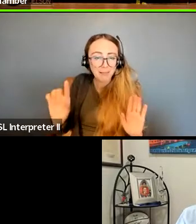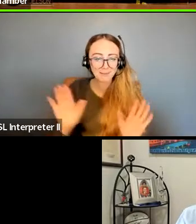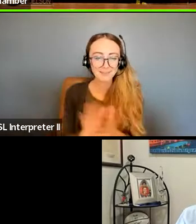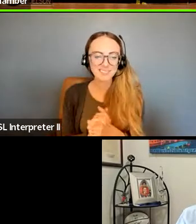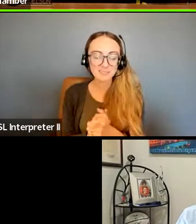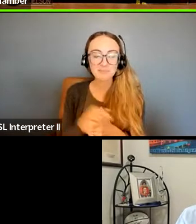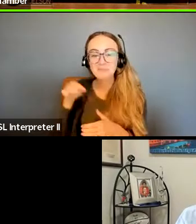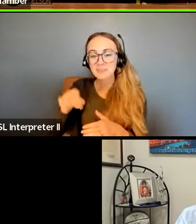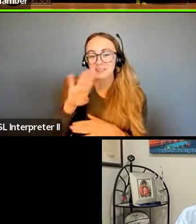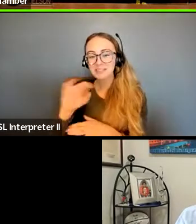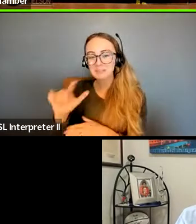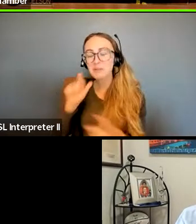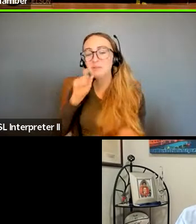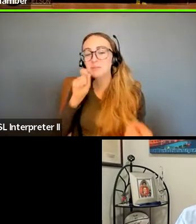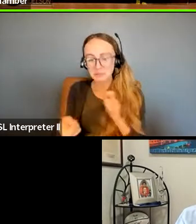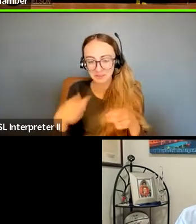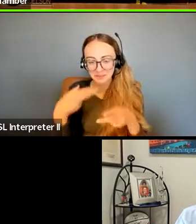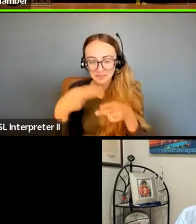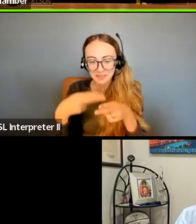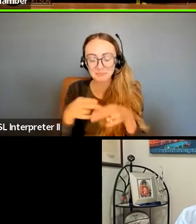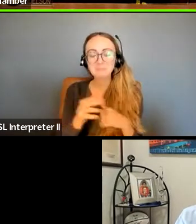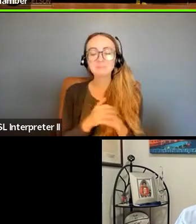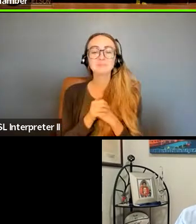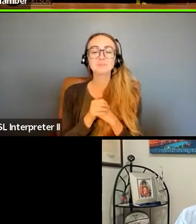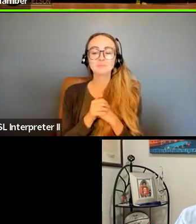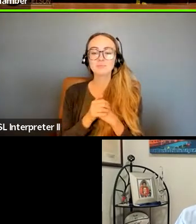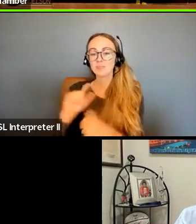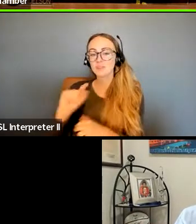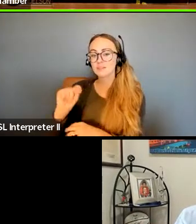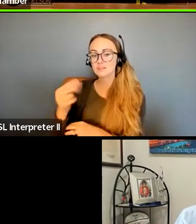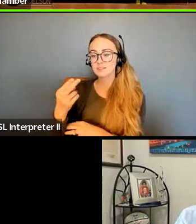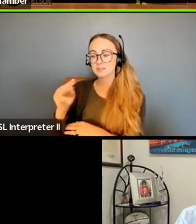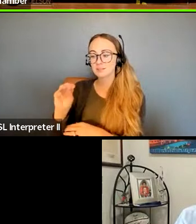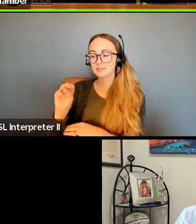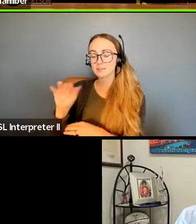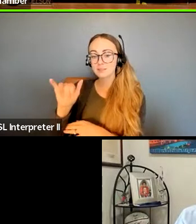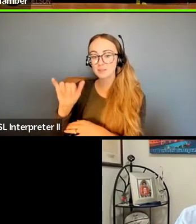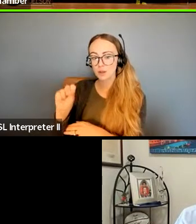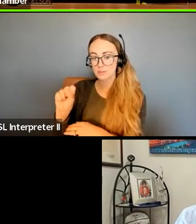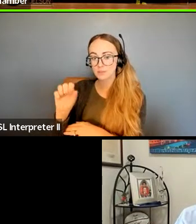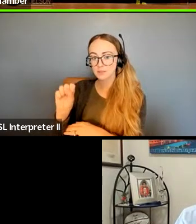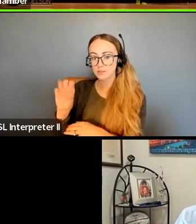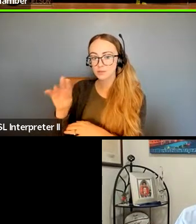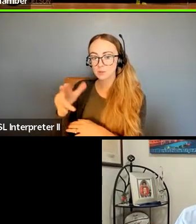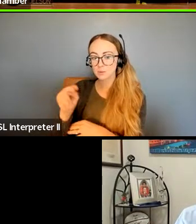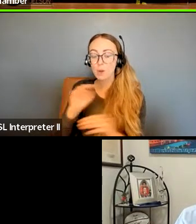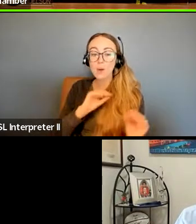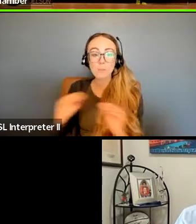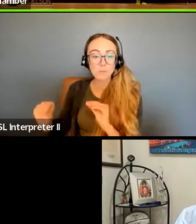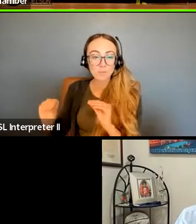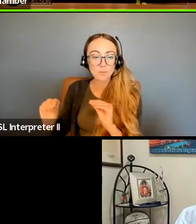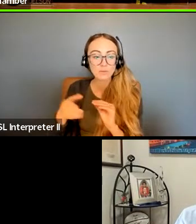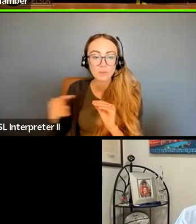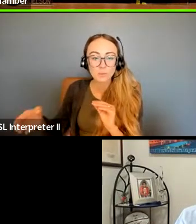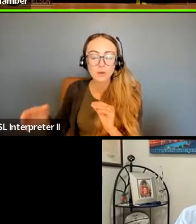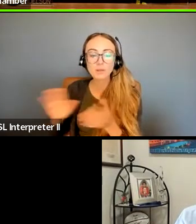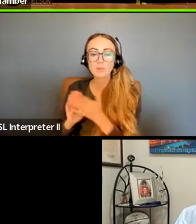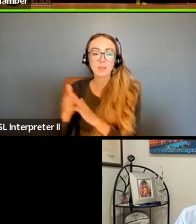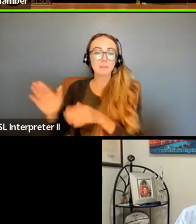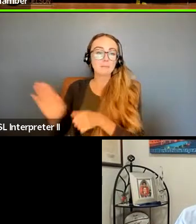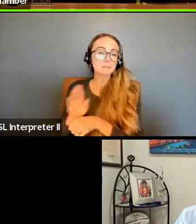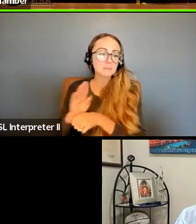And this bill would change the names. Mr. Thomas Swan eventually moved to Baltimore and became a businessman and then